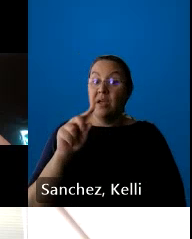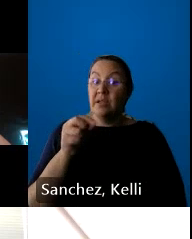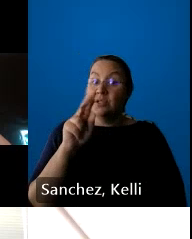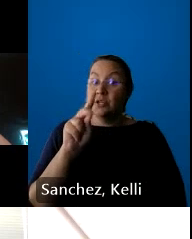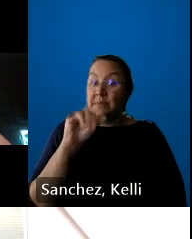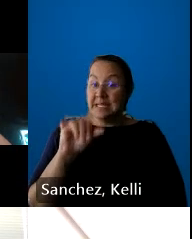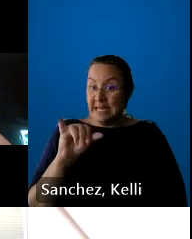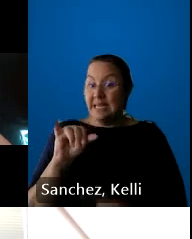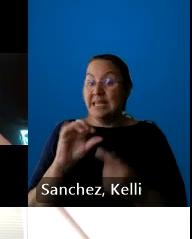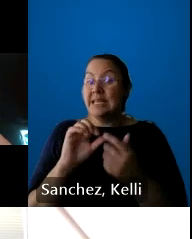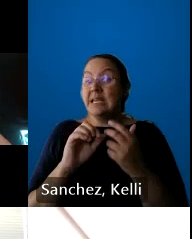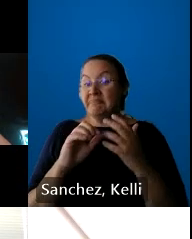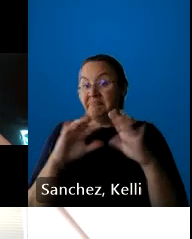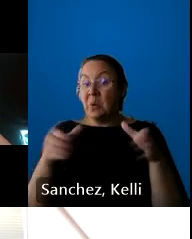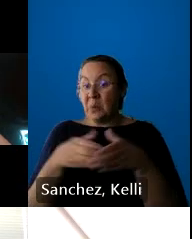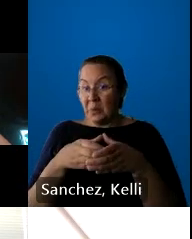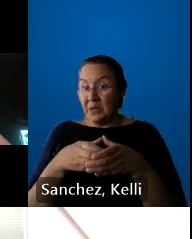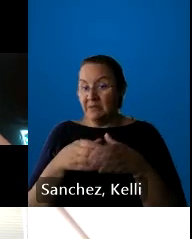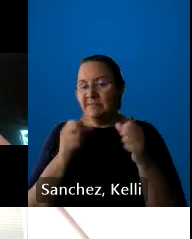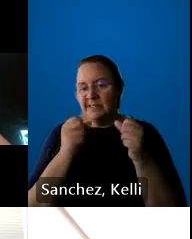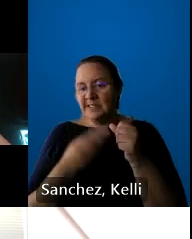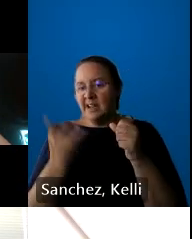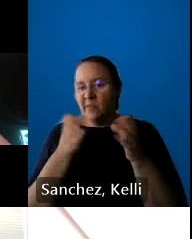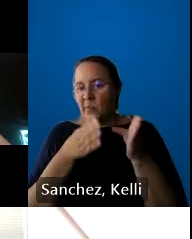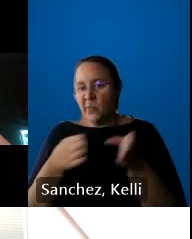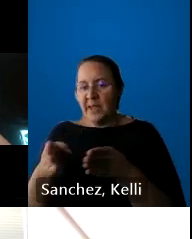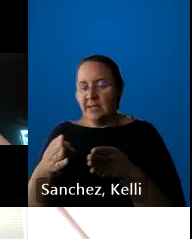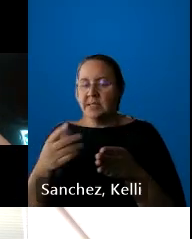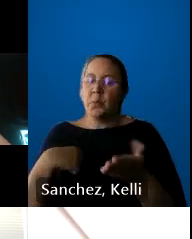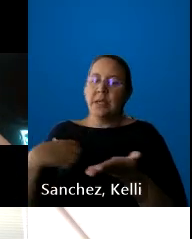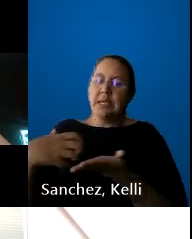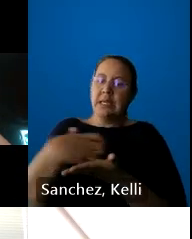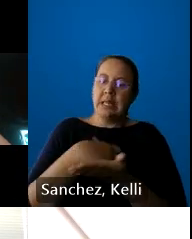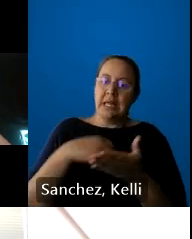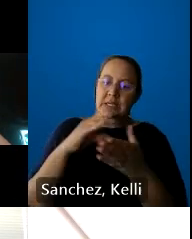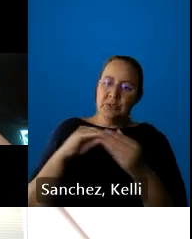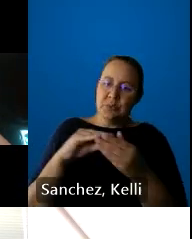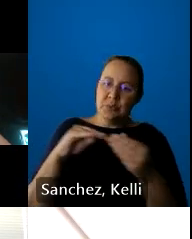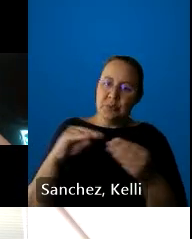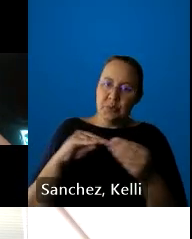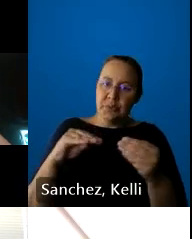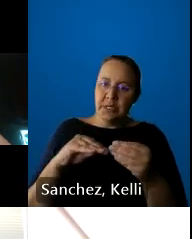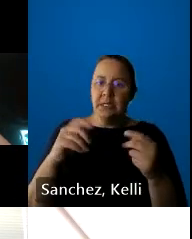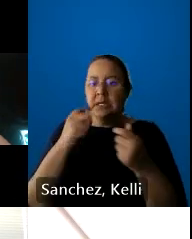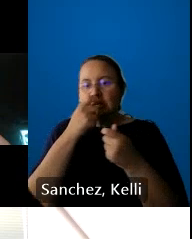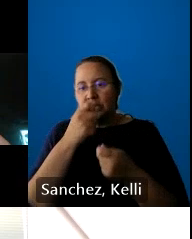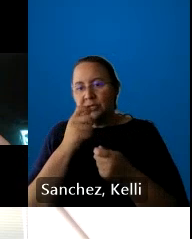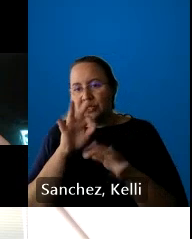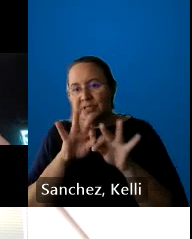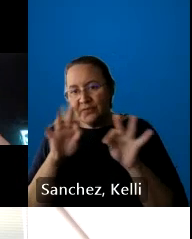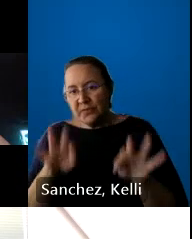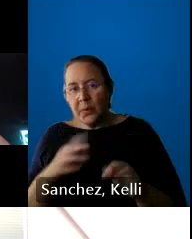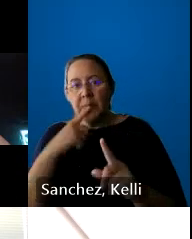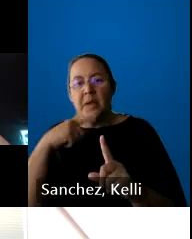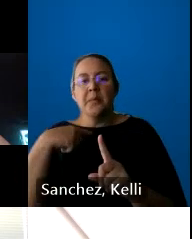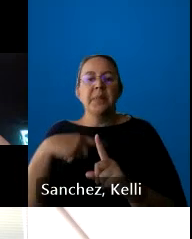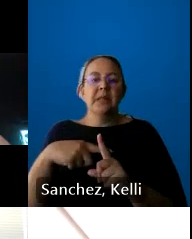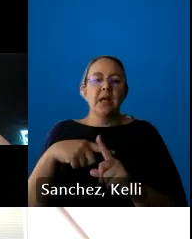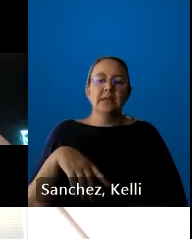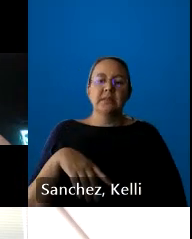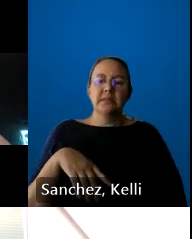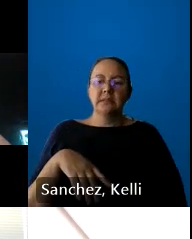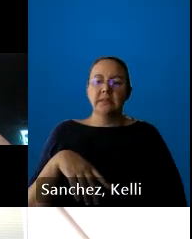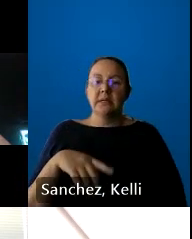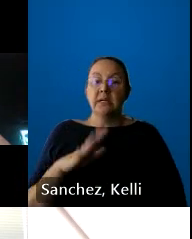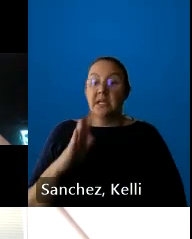campaign, there are many ways. We do collect stories, so we do have a story collection interest form, as well as if